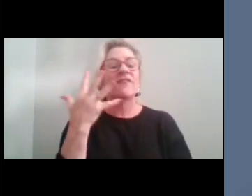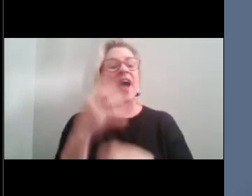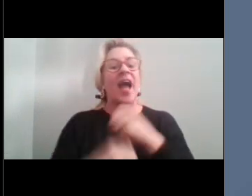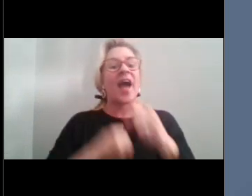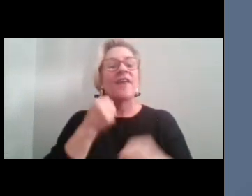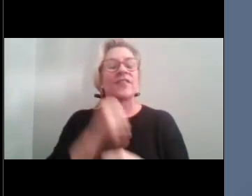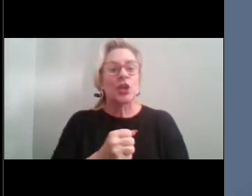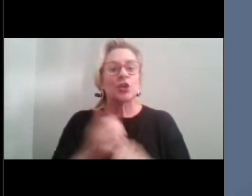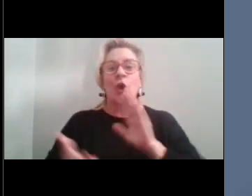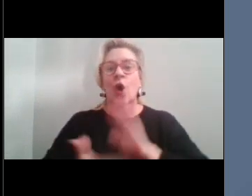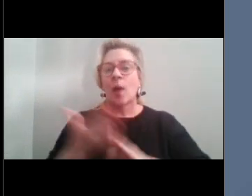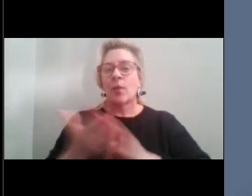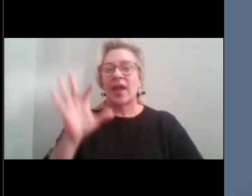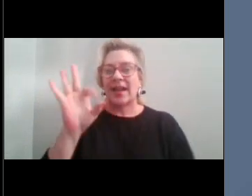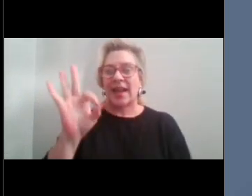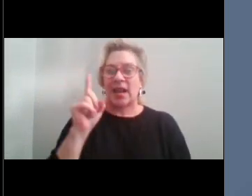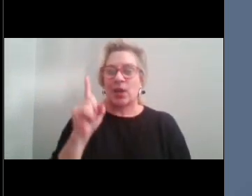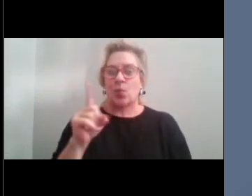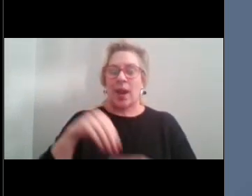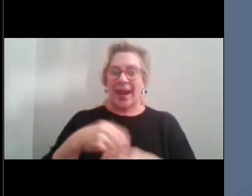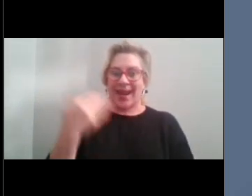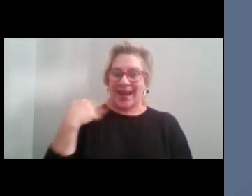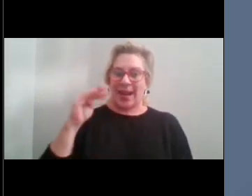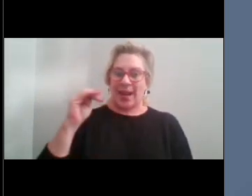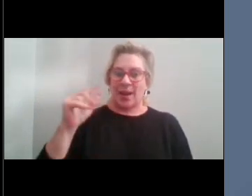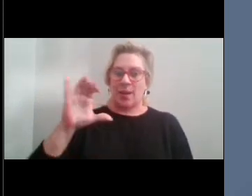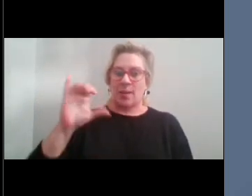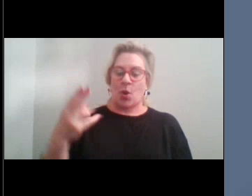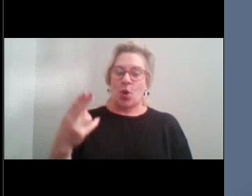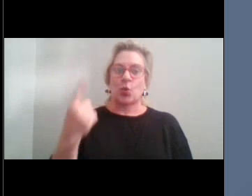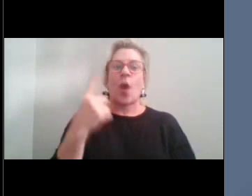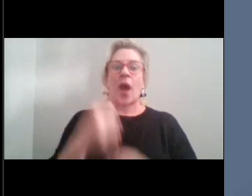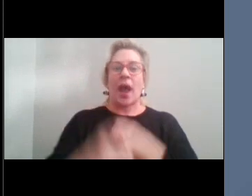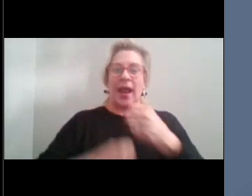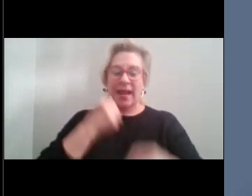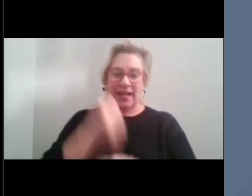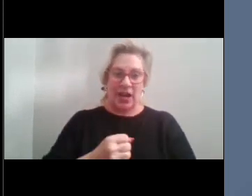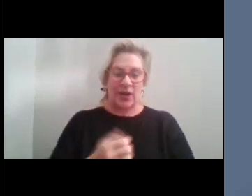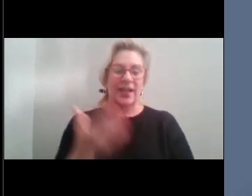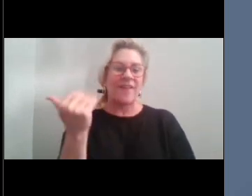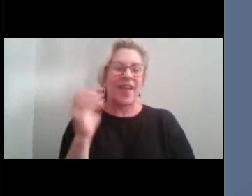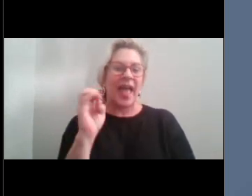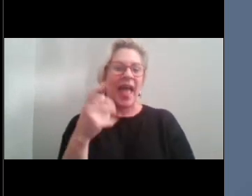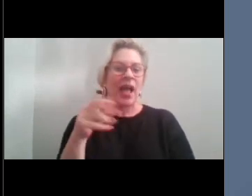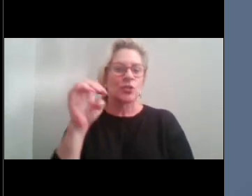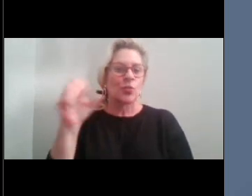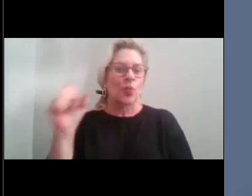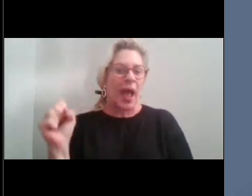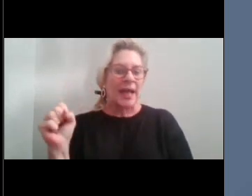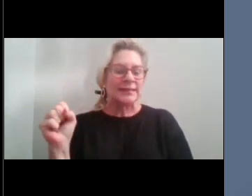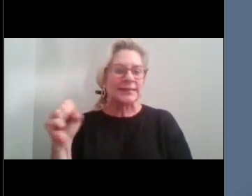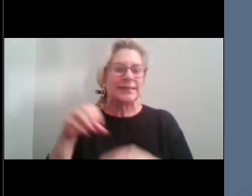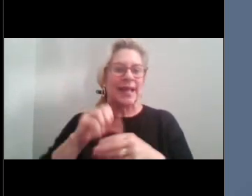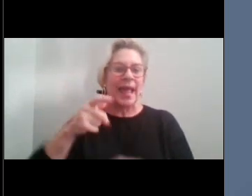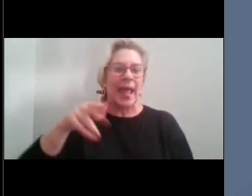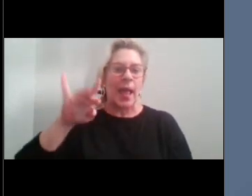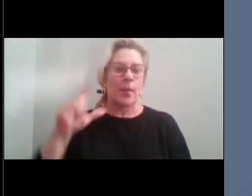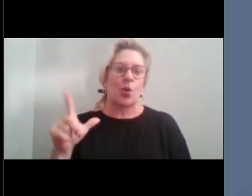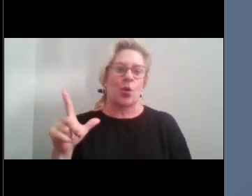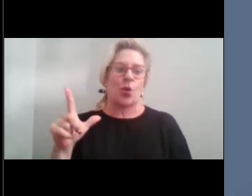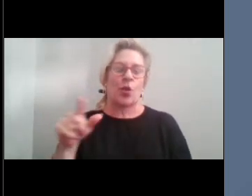of its 91 express lanes in March and 1 year of operations of its 15 express lanes in April. SBCTA